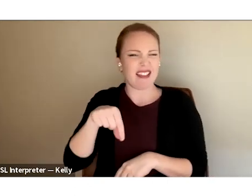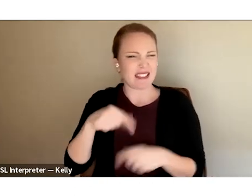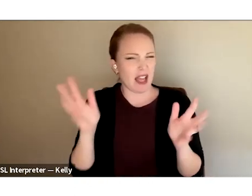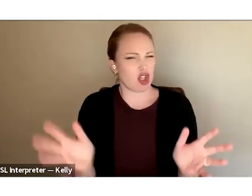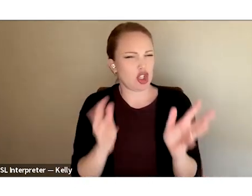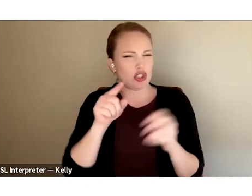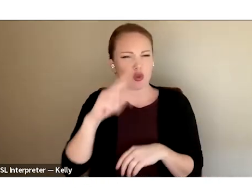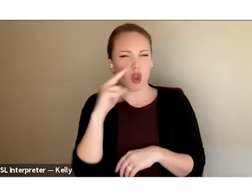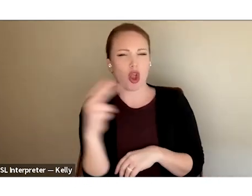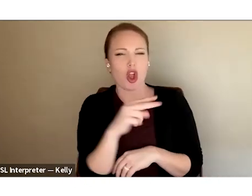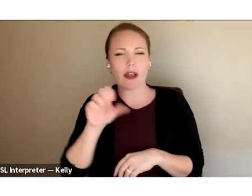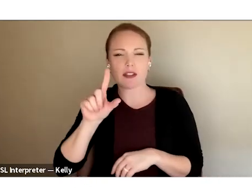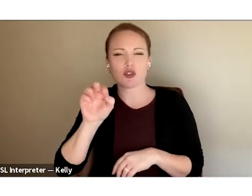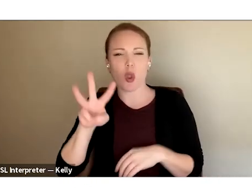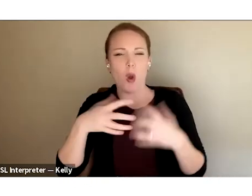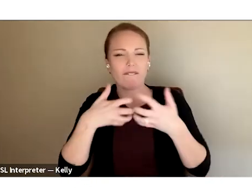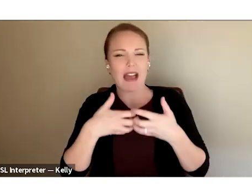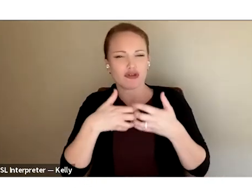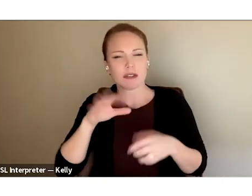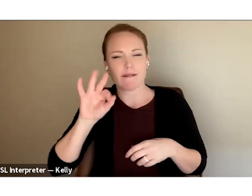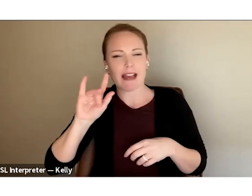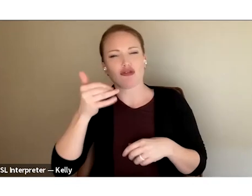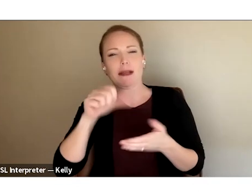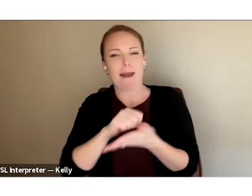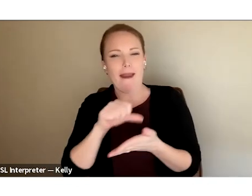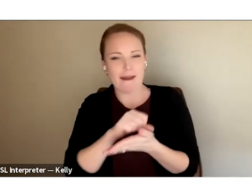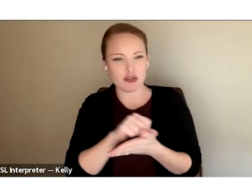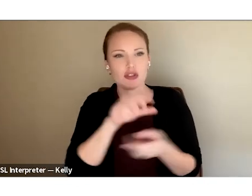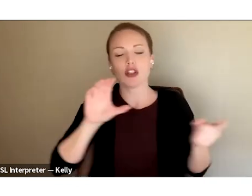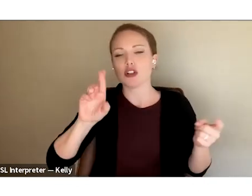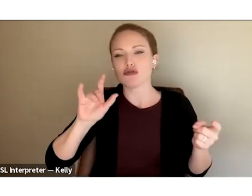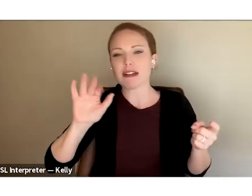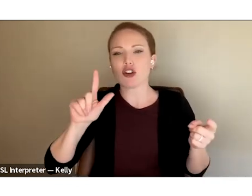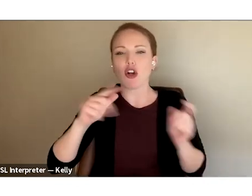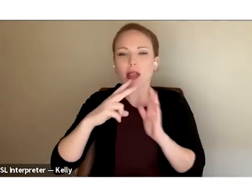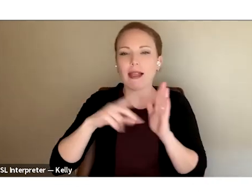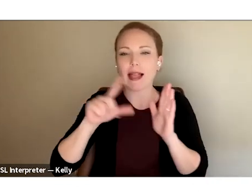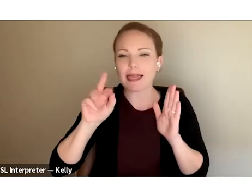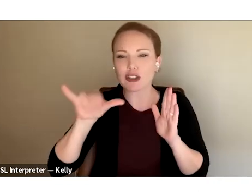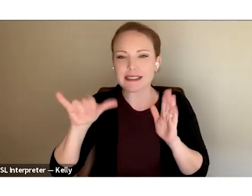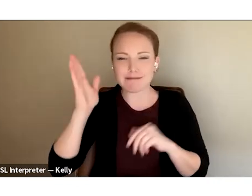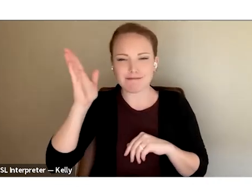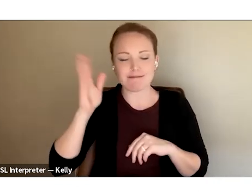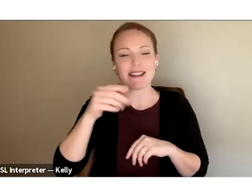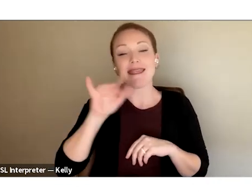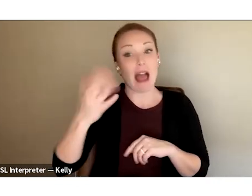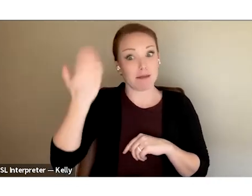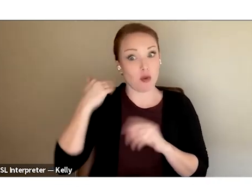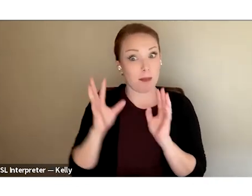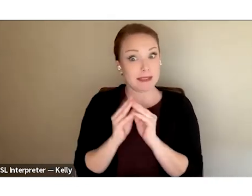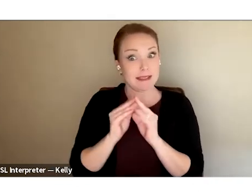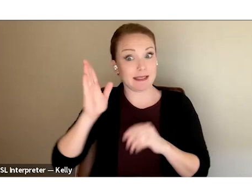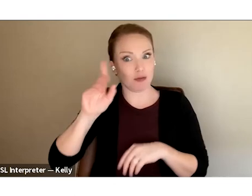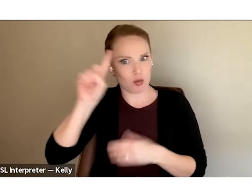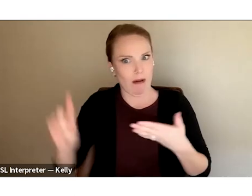Factory's page and look up the Critical Media Literacy lecture. It was about an hour long, so I'm breezing through this in 10 minutes. And also, we